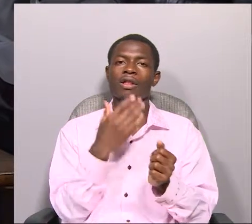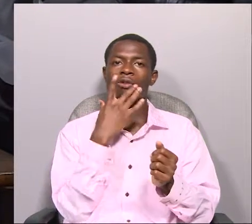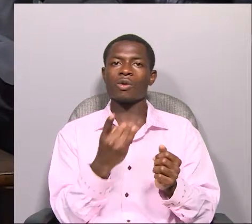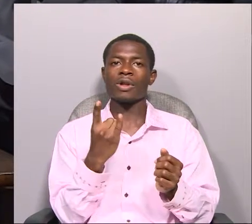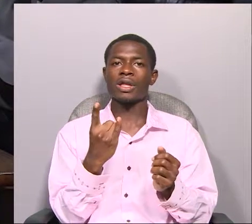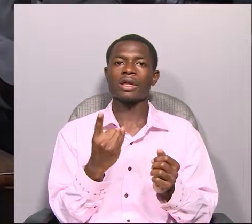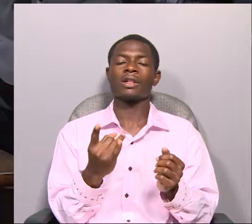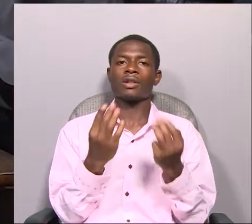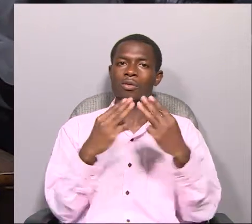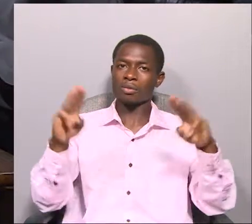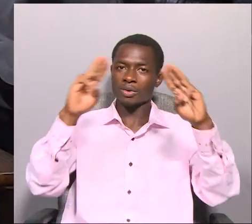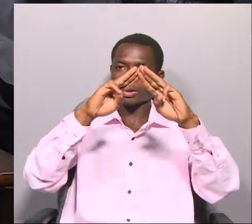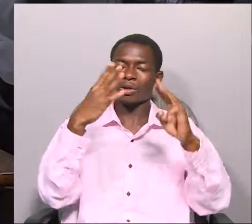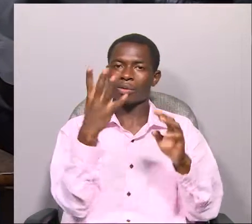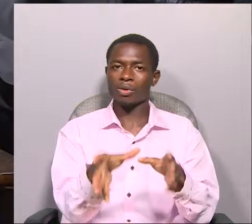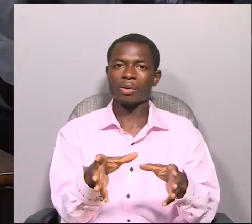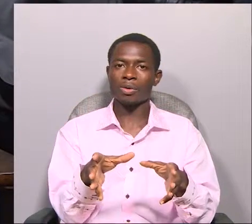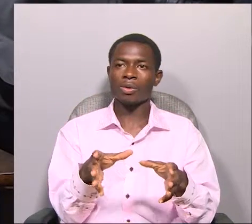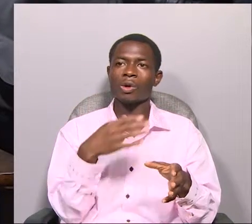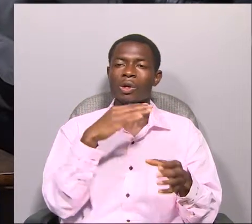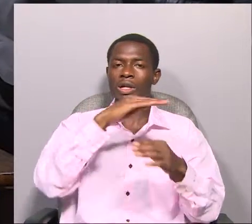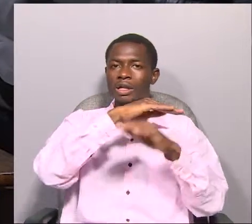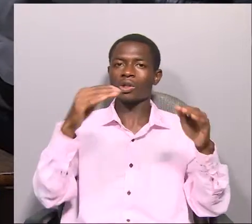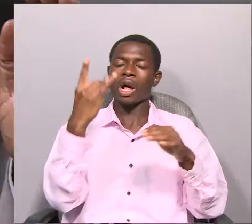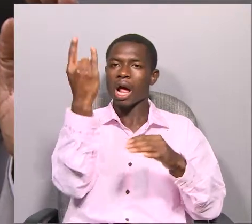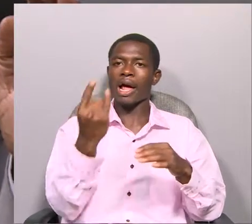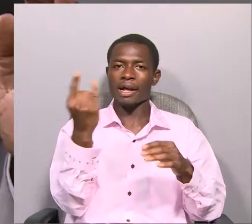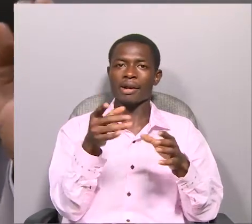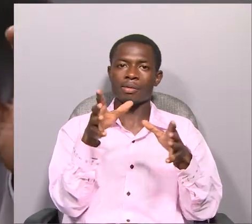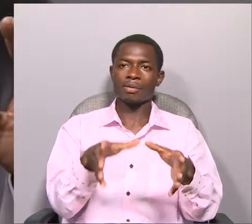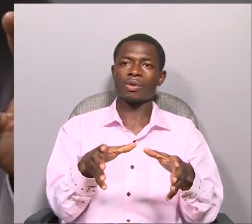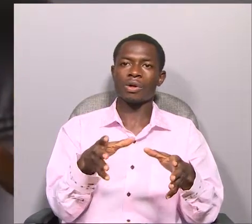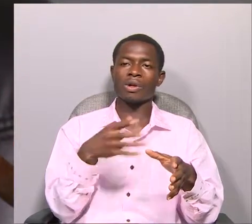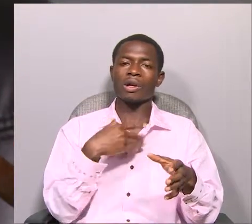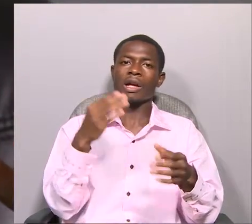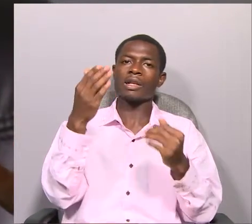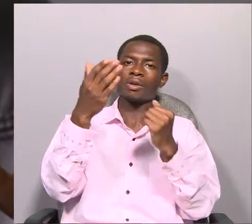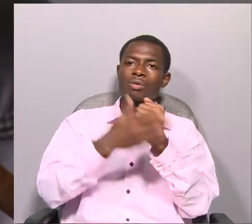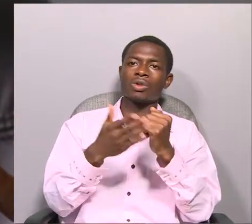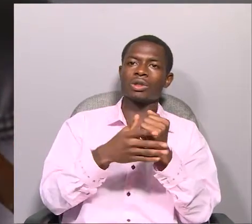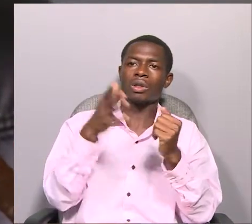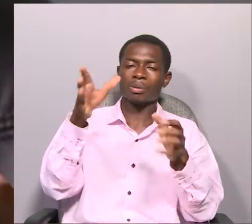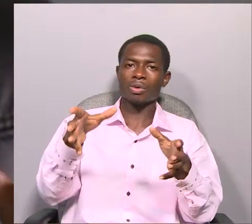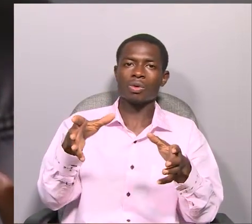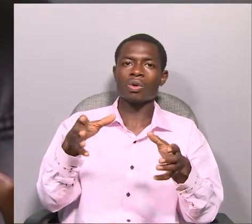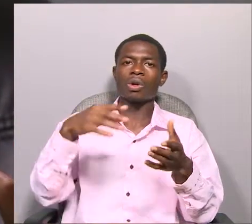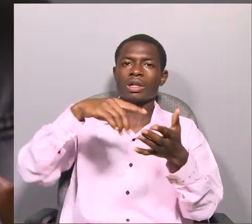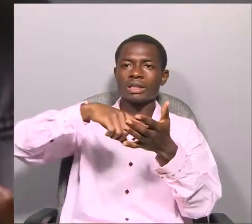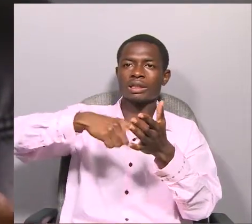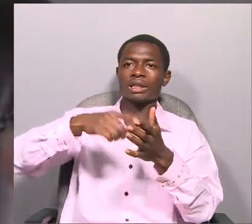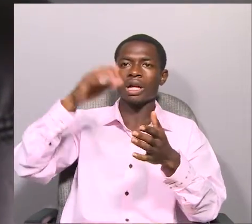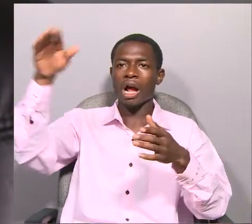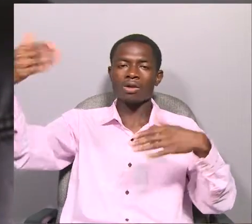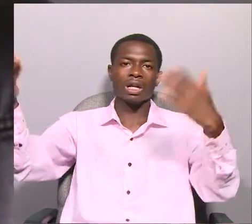youth council at national level for those who are in Harare, and at provincial levels for those who are in provinces,